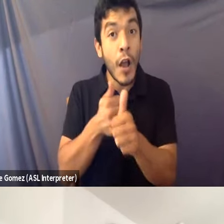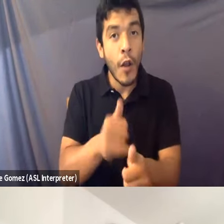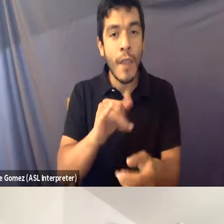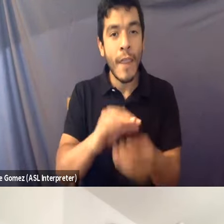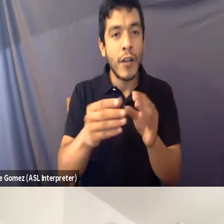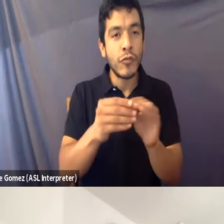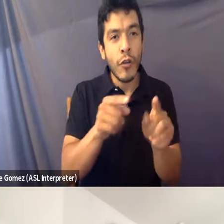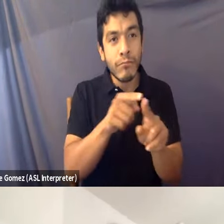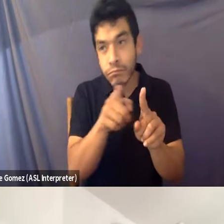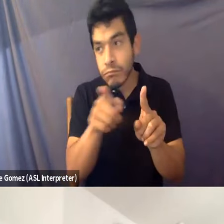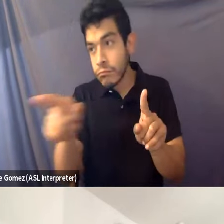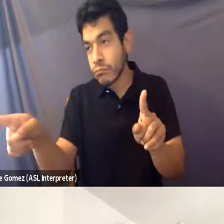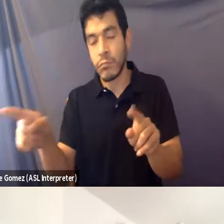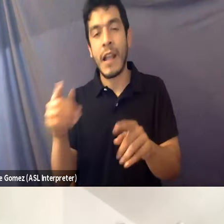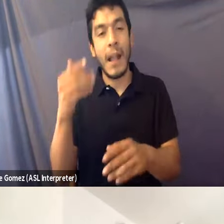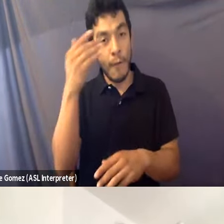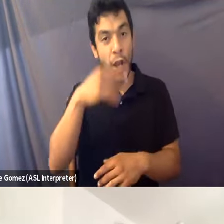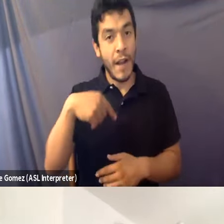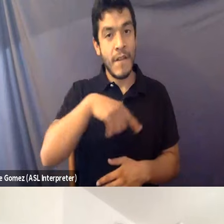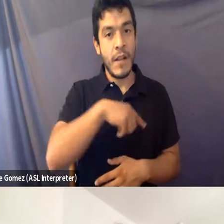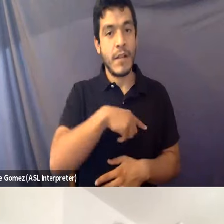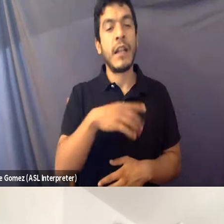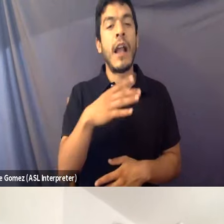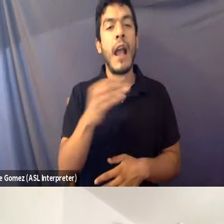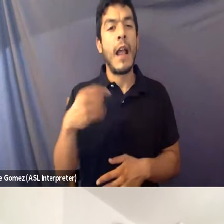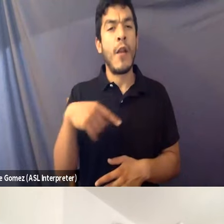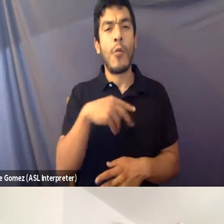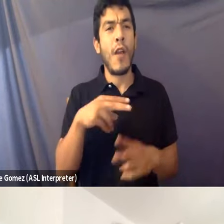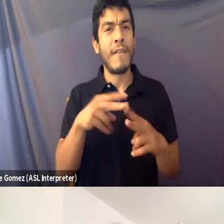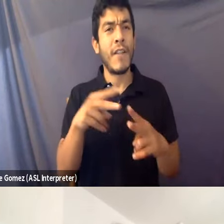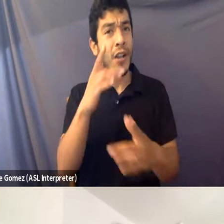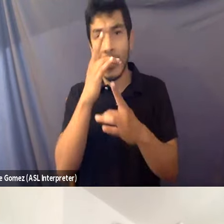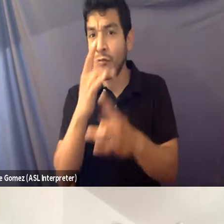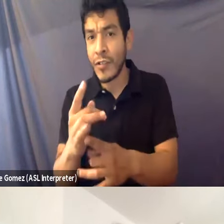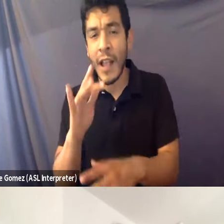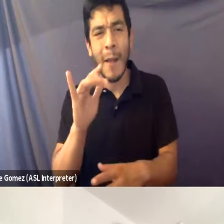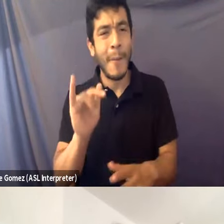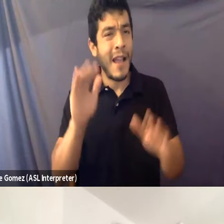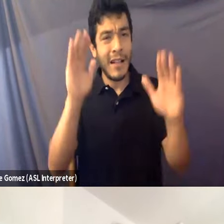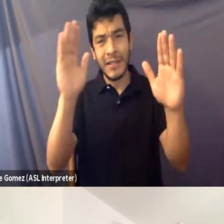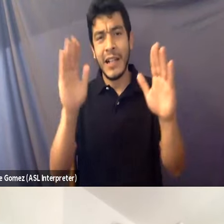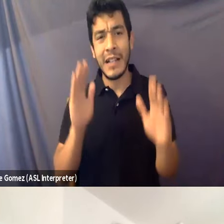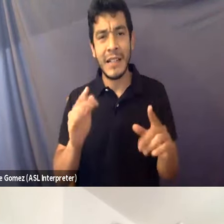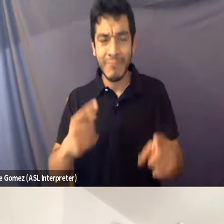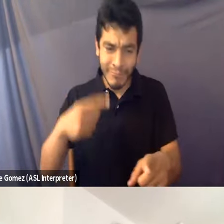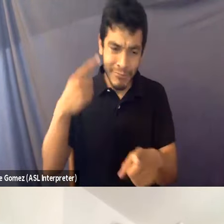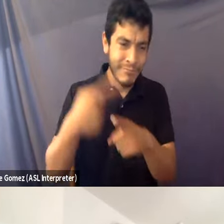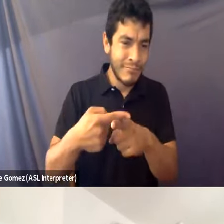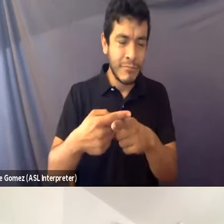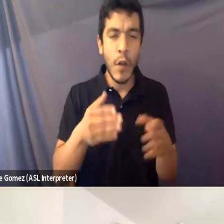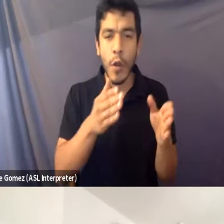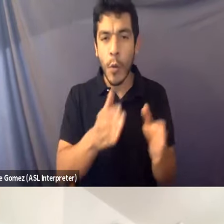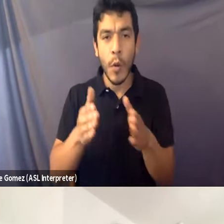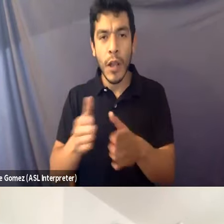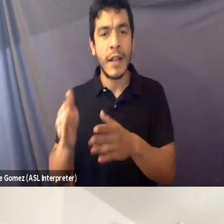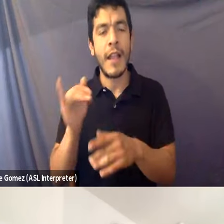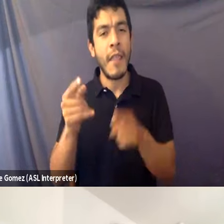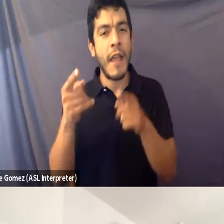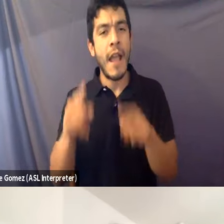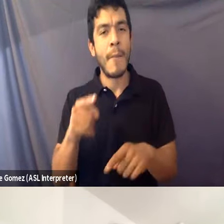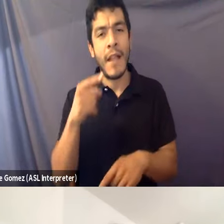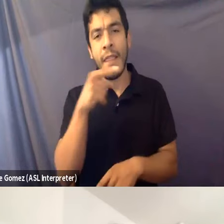of was there in front of us. And we were so taken by the amazing kind of intersectional organizing that's happening there that